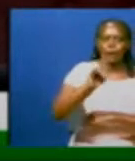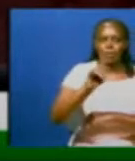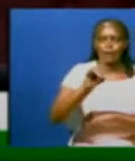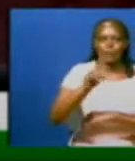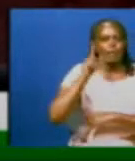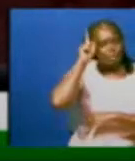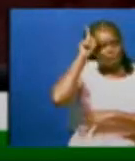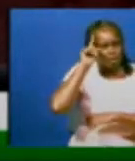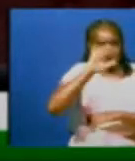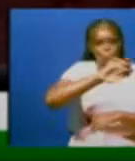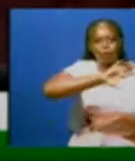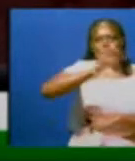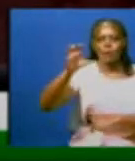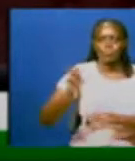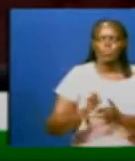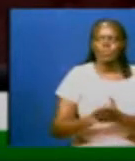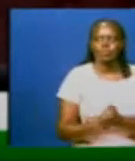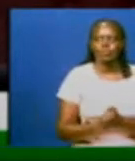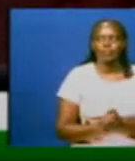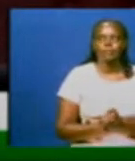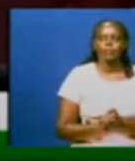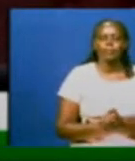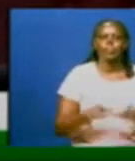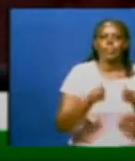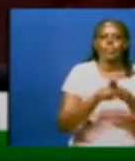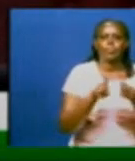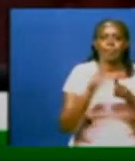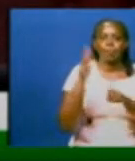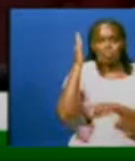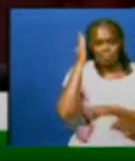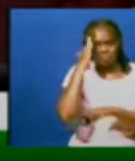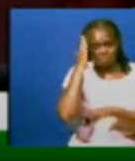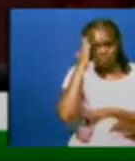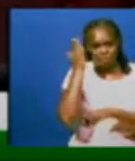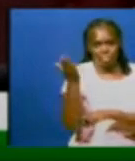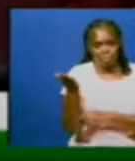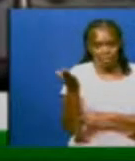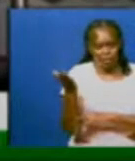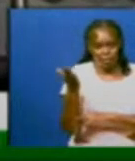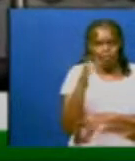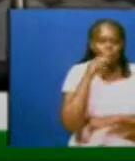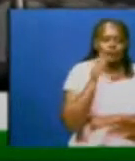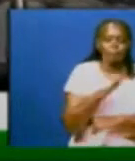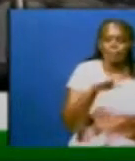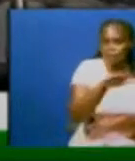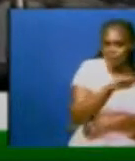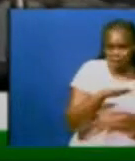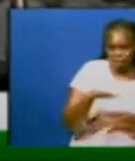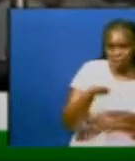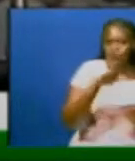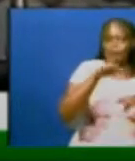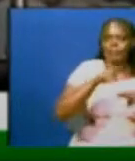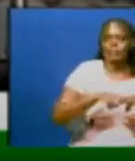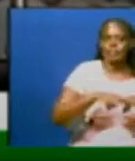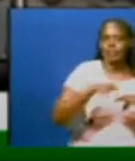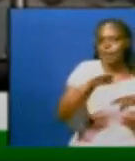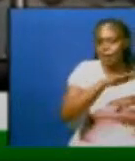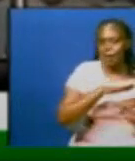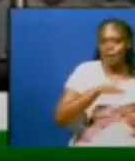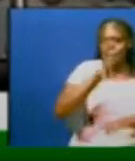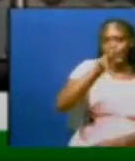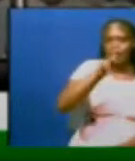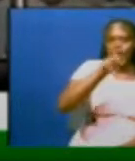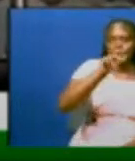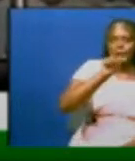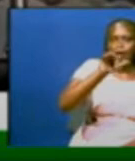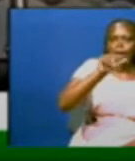County. I also wish to recognize, again in the Speaker's gallery, Kanyakine